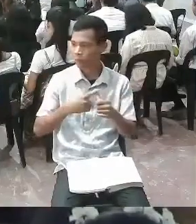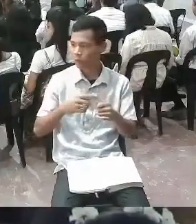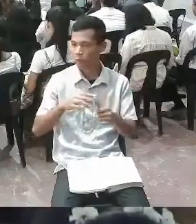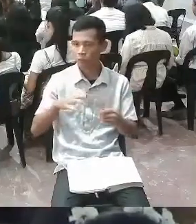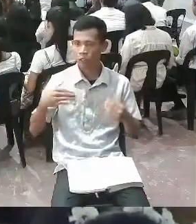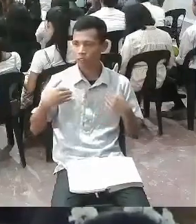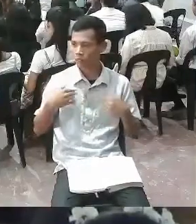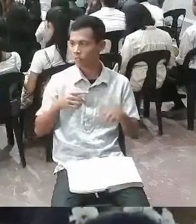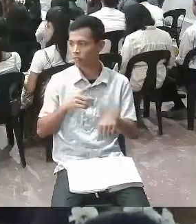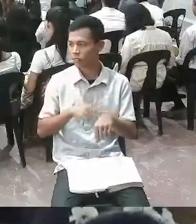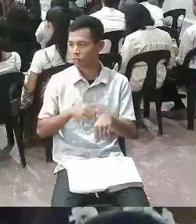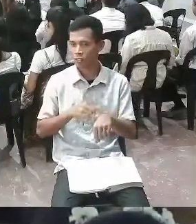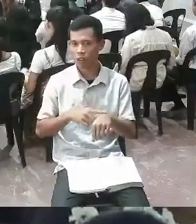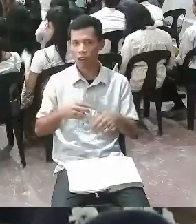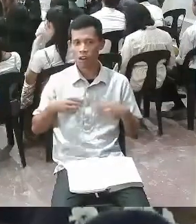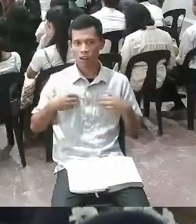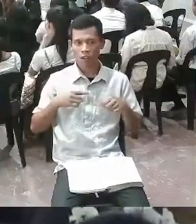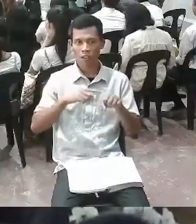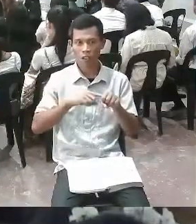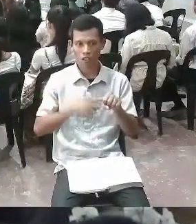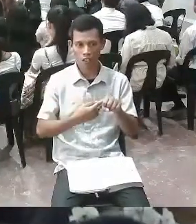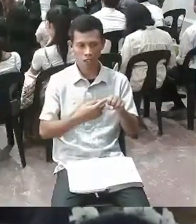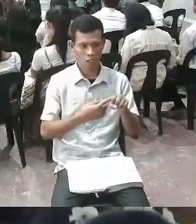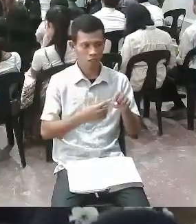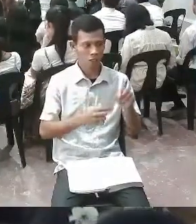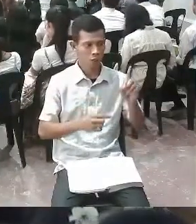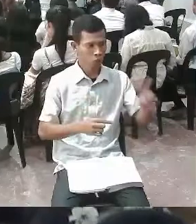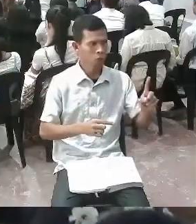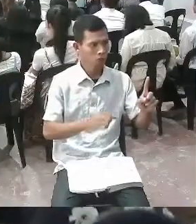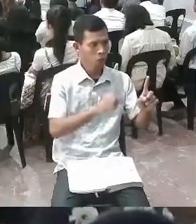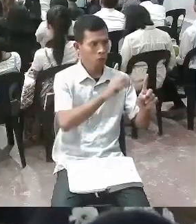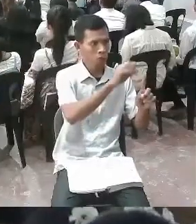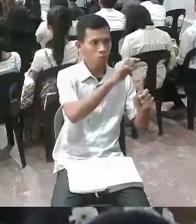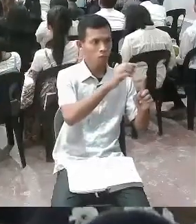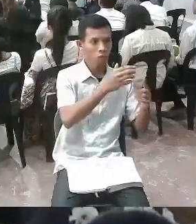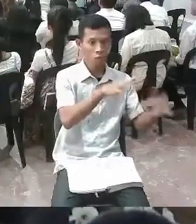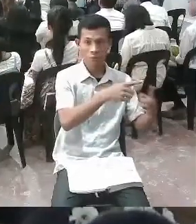beginning of what is called sanctification.